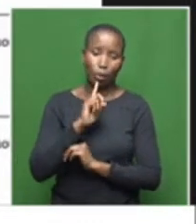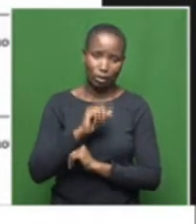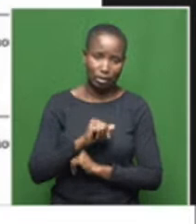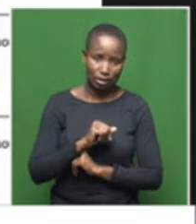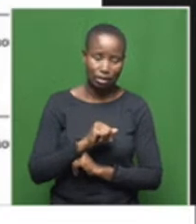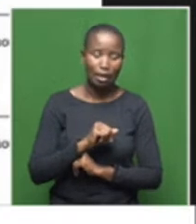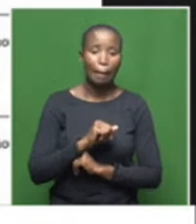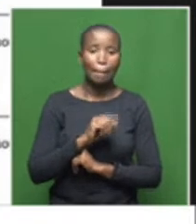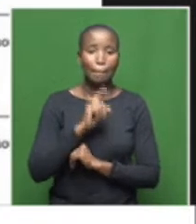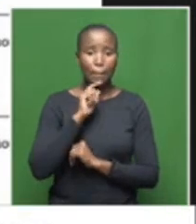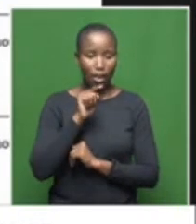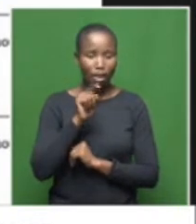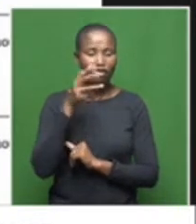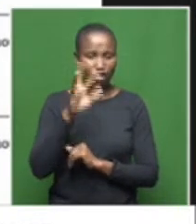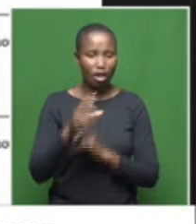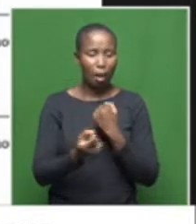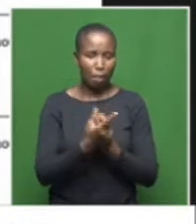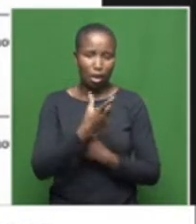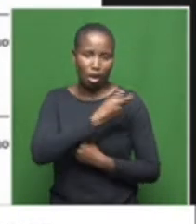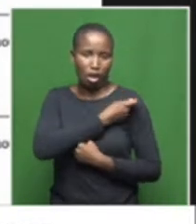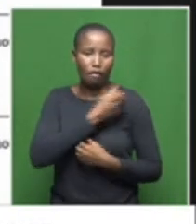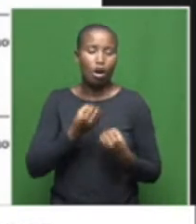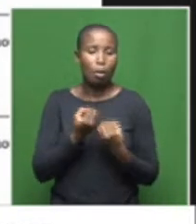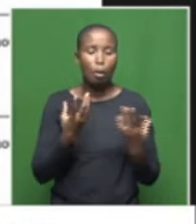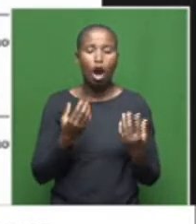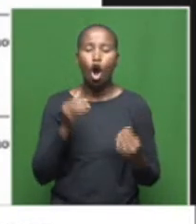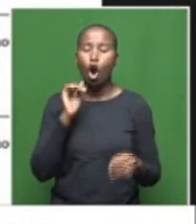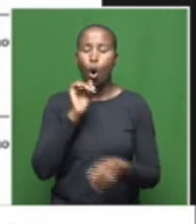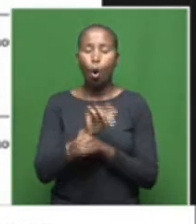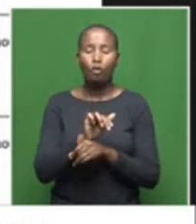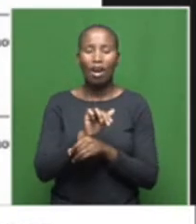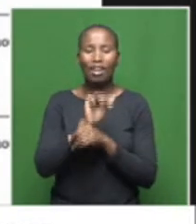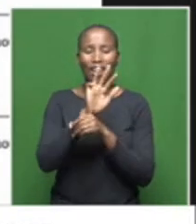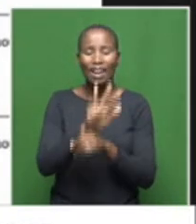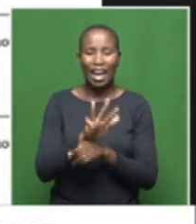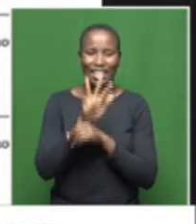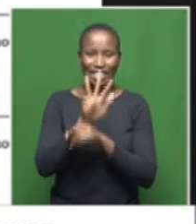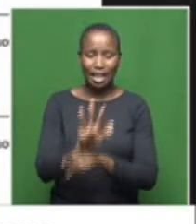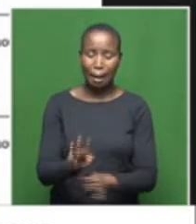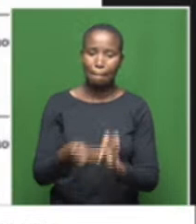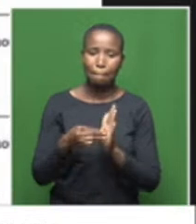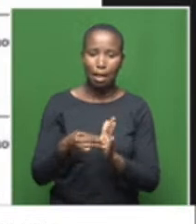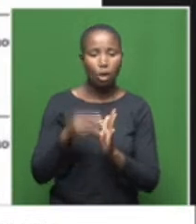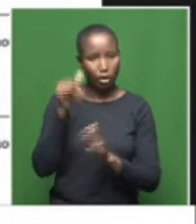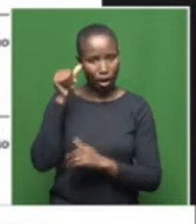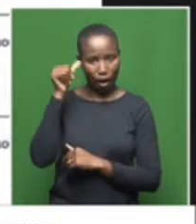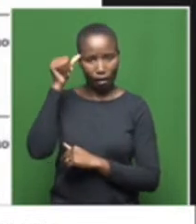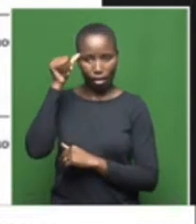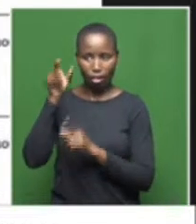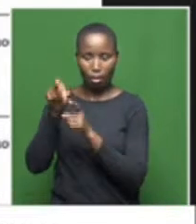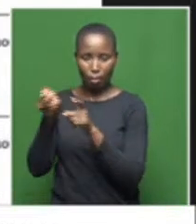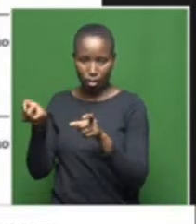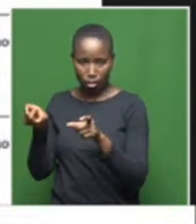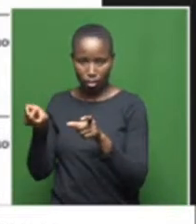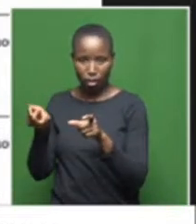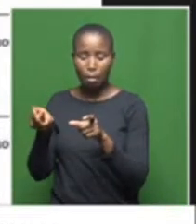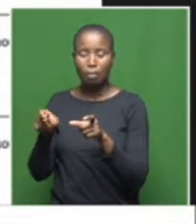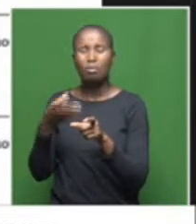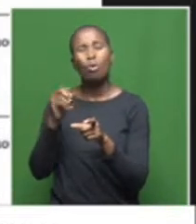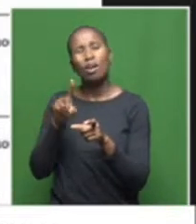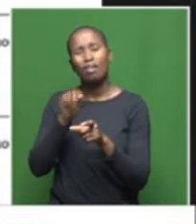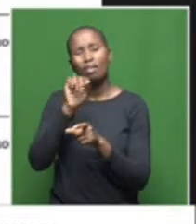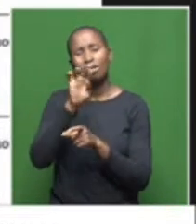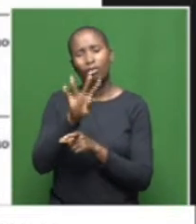31,879,000, which had been administered to just over 19 million adult individuals, constituting just under 48%,